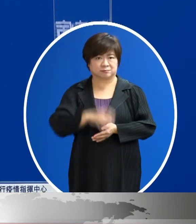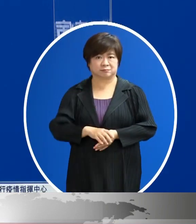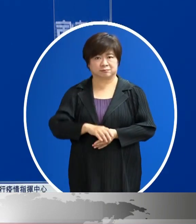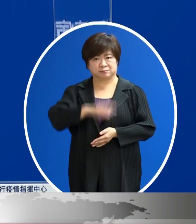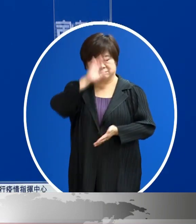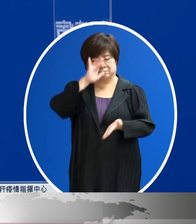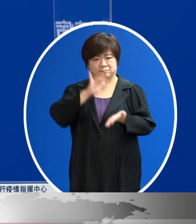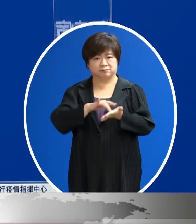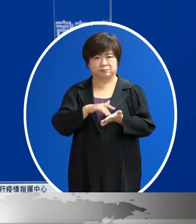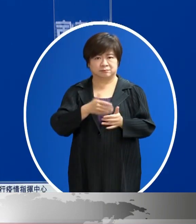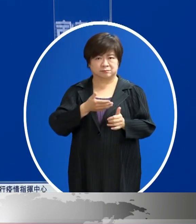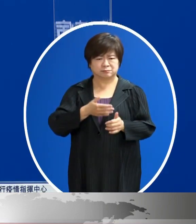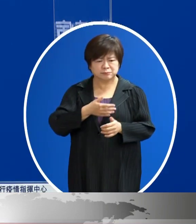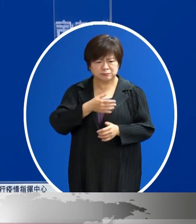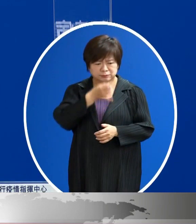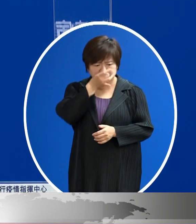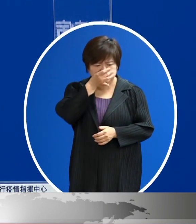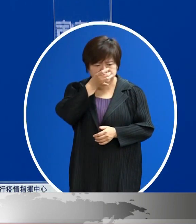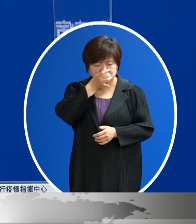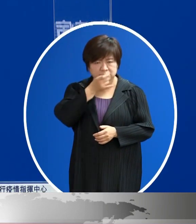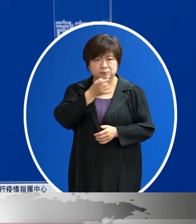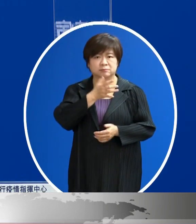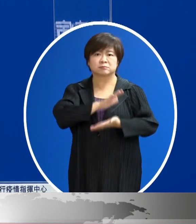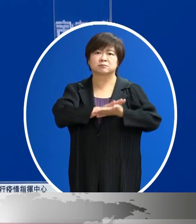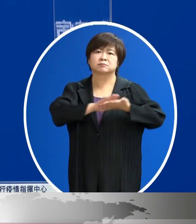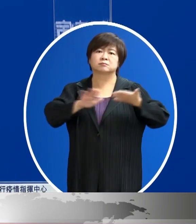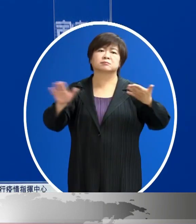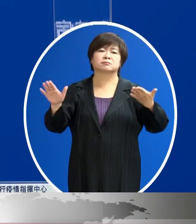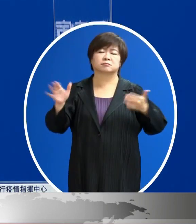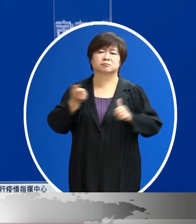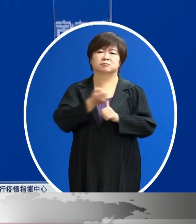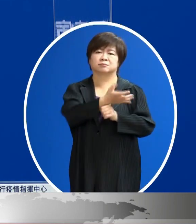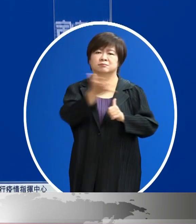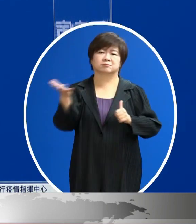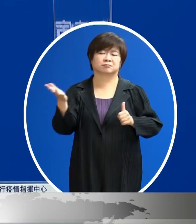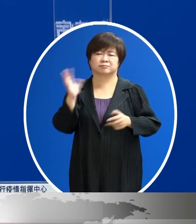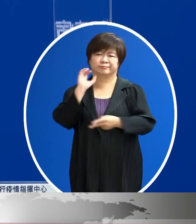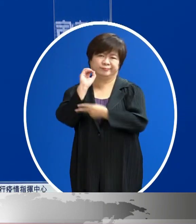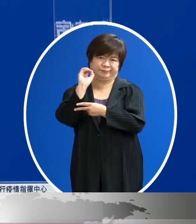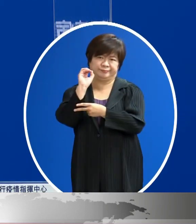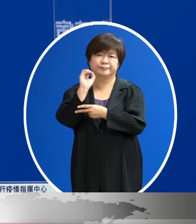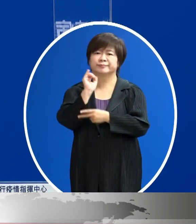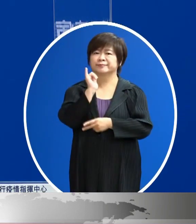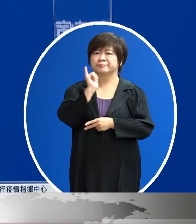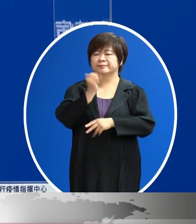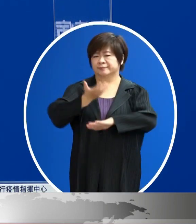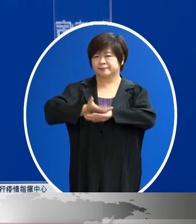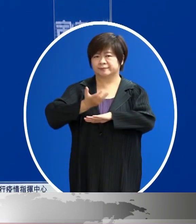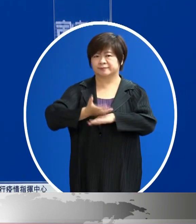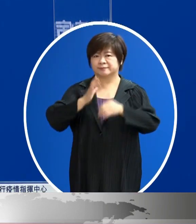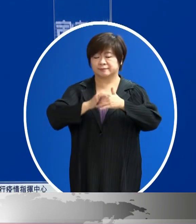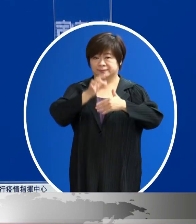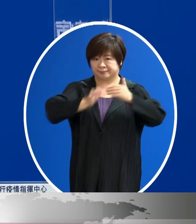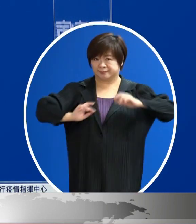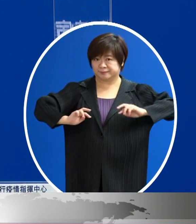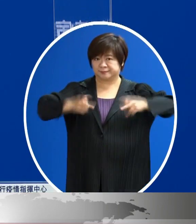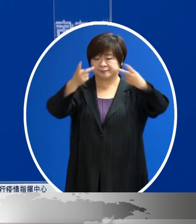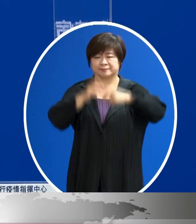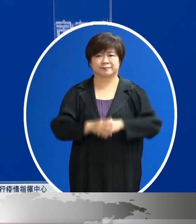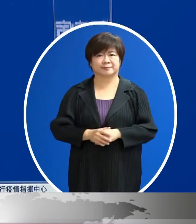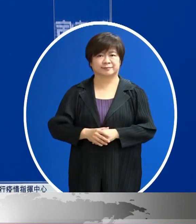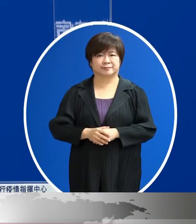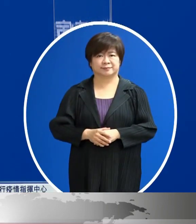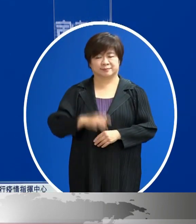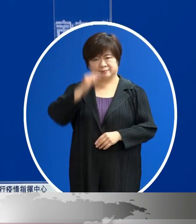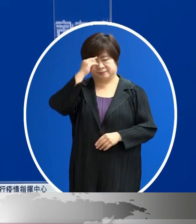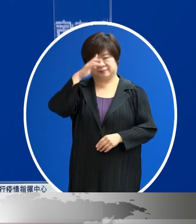were unable to breed the virus in samples taken from patients that had been infected for 10 days or more. That shows that at that point, patients can be considered